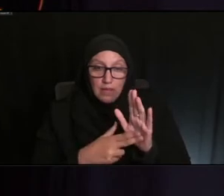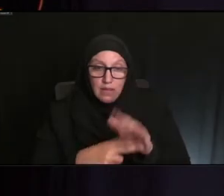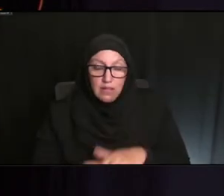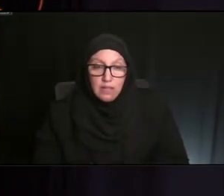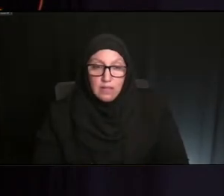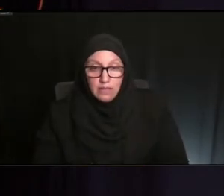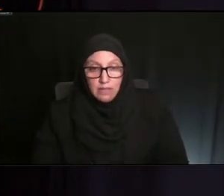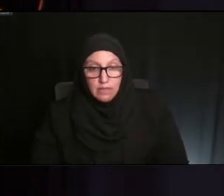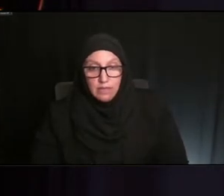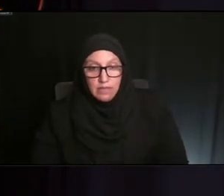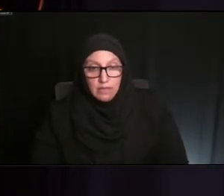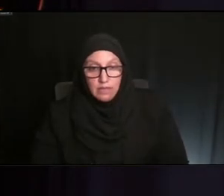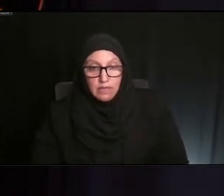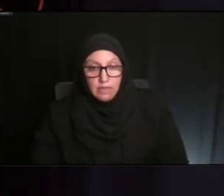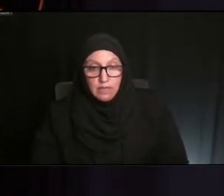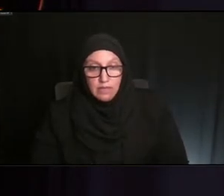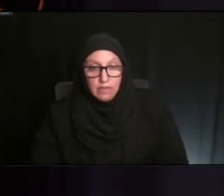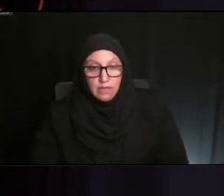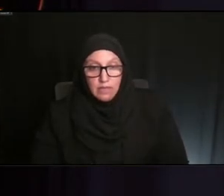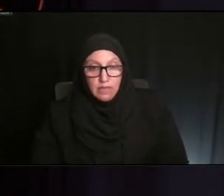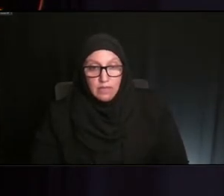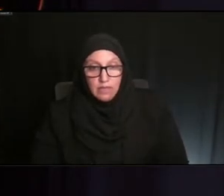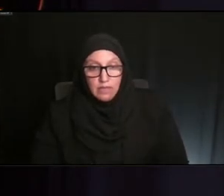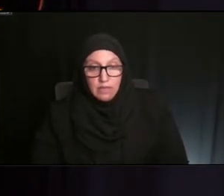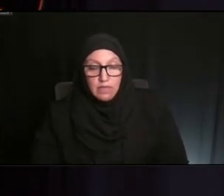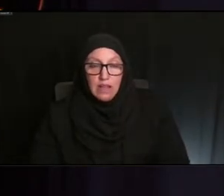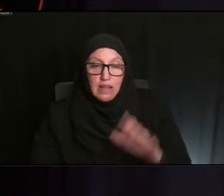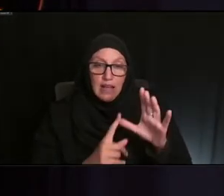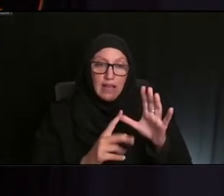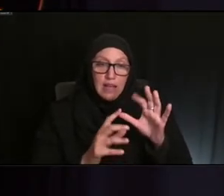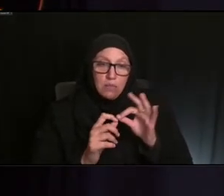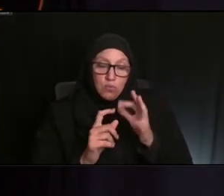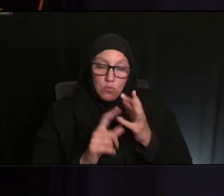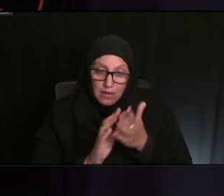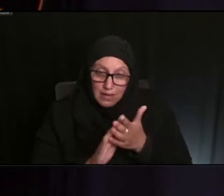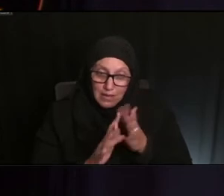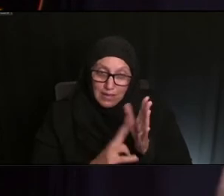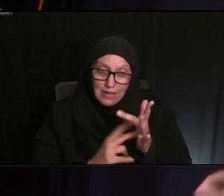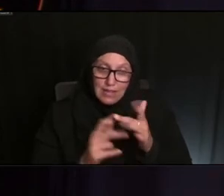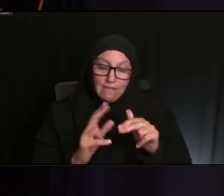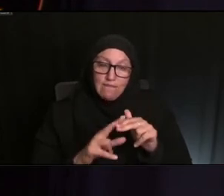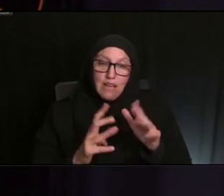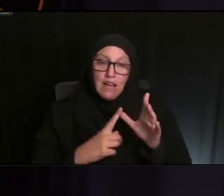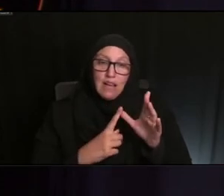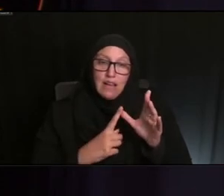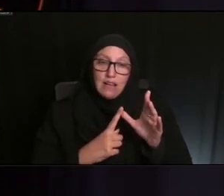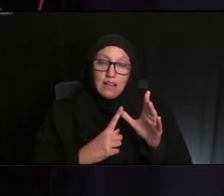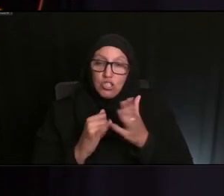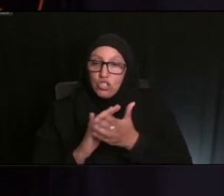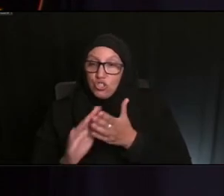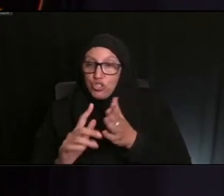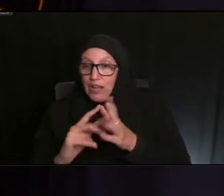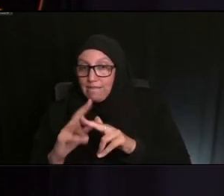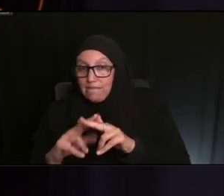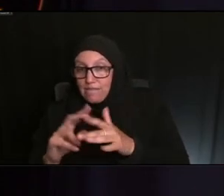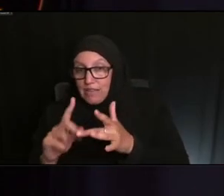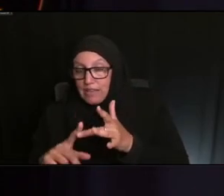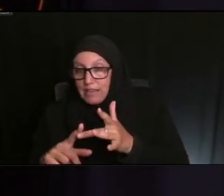And Malik was a student of Abu Hanifa. Imam al-Shafi'i was the student of